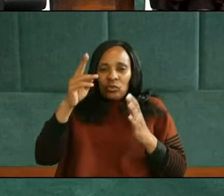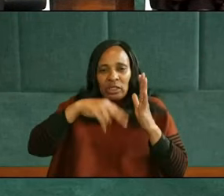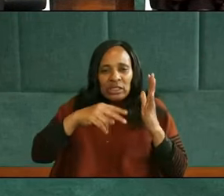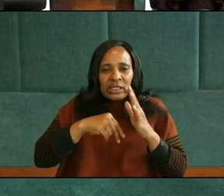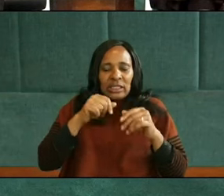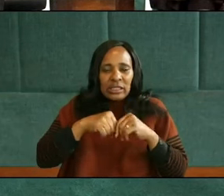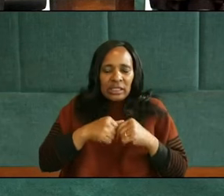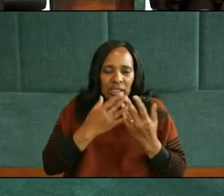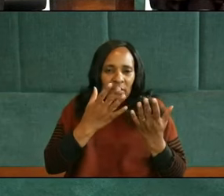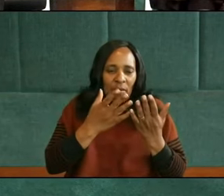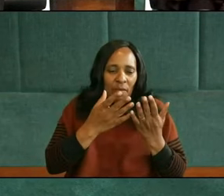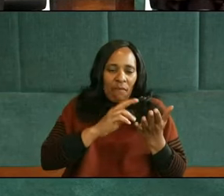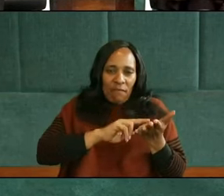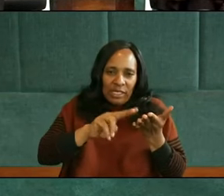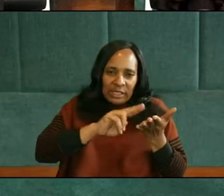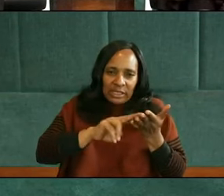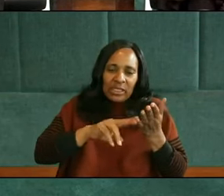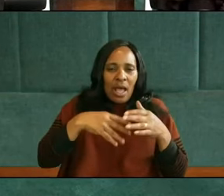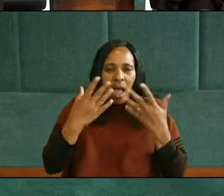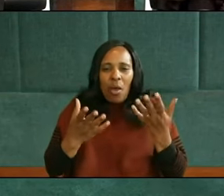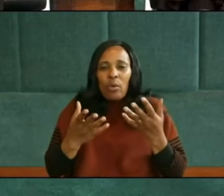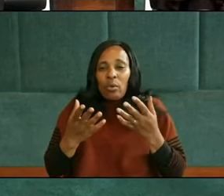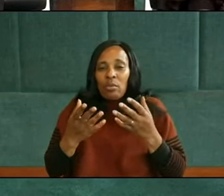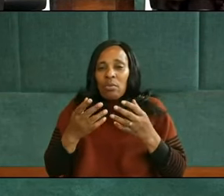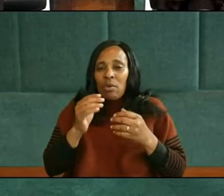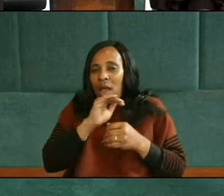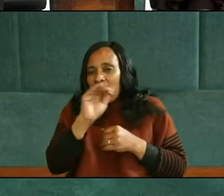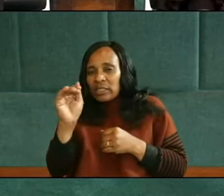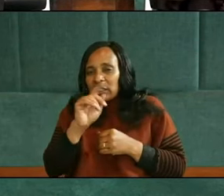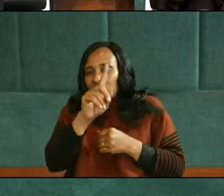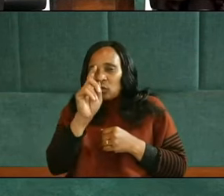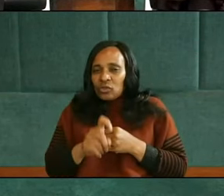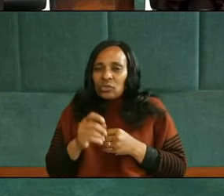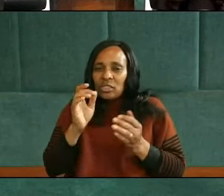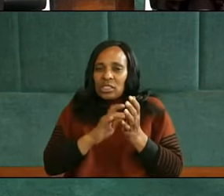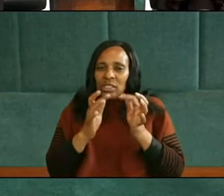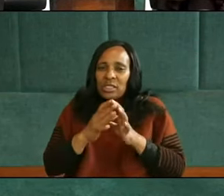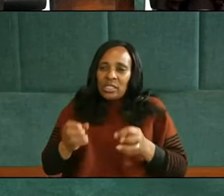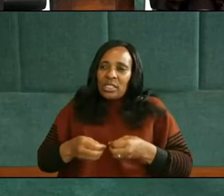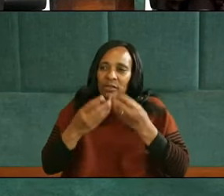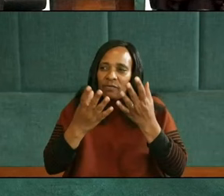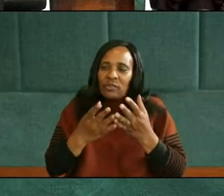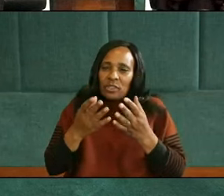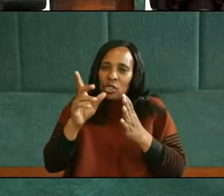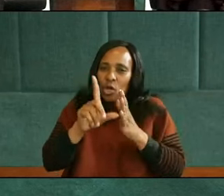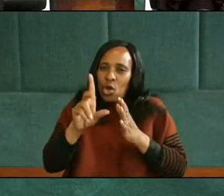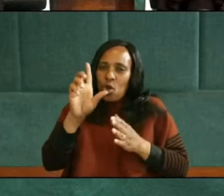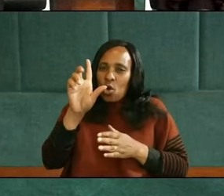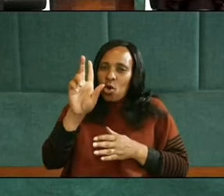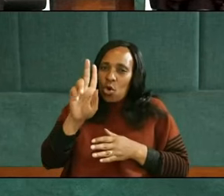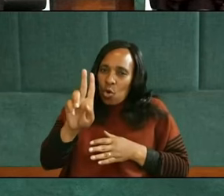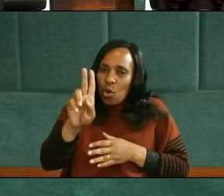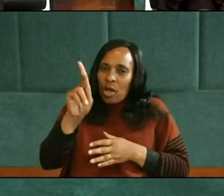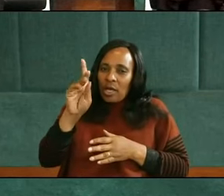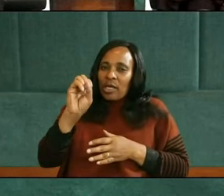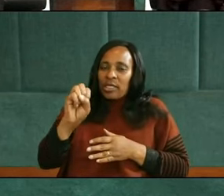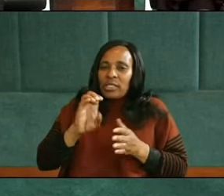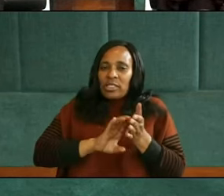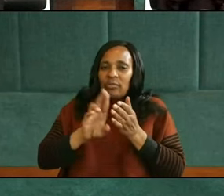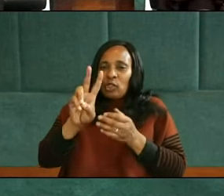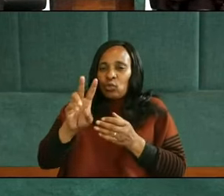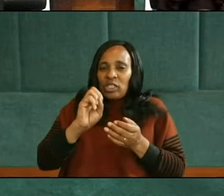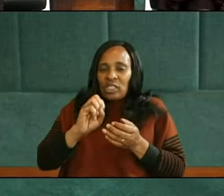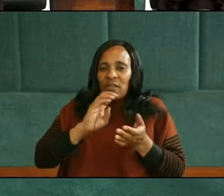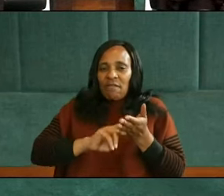how it relates or answers the question which Jesus poses in Luke chapter 20, verse 41.